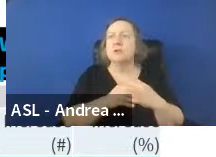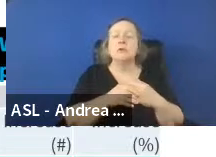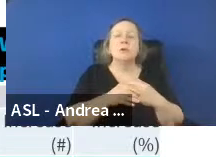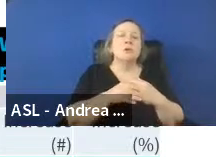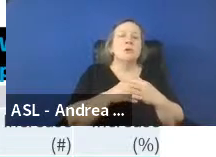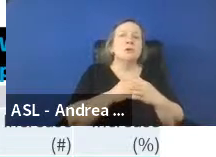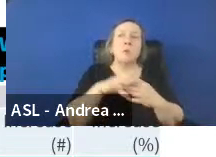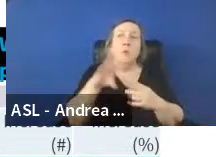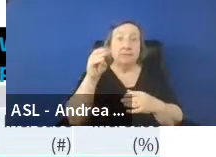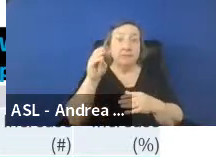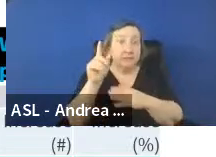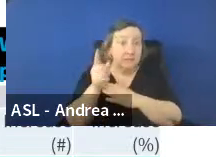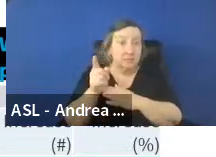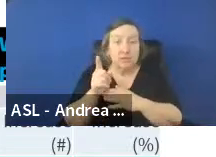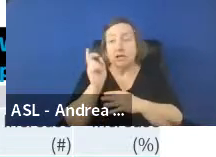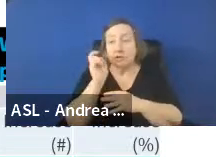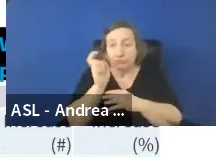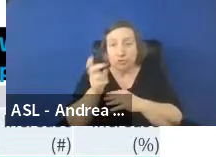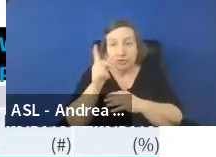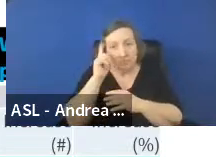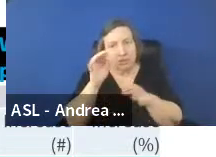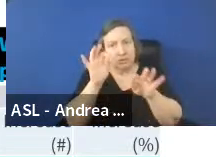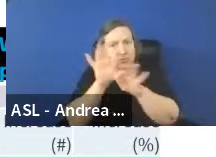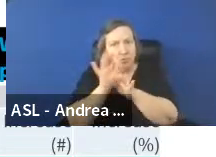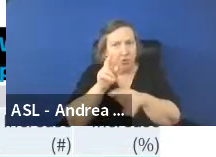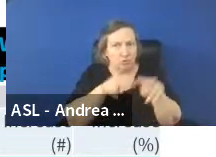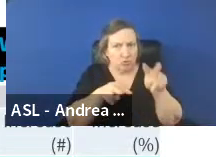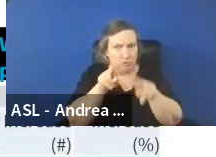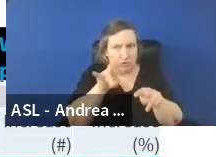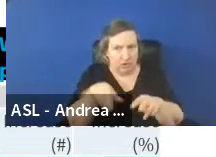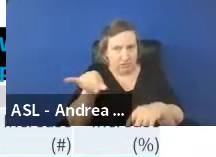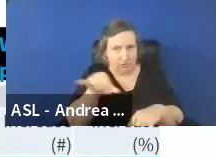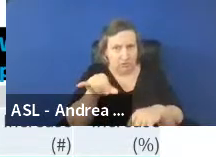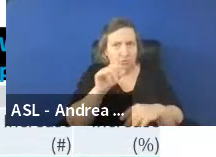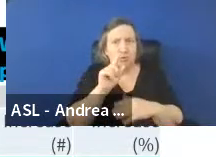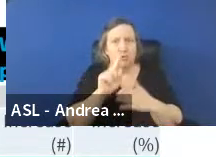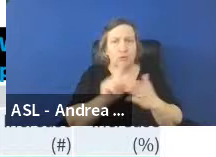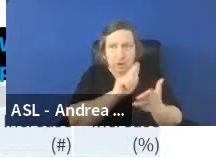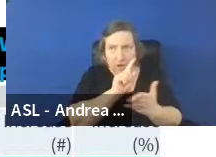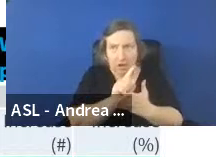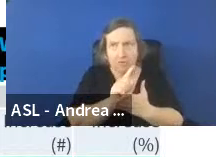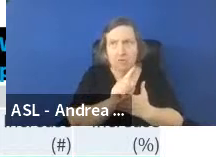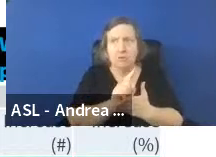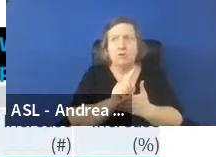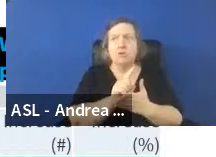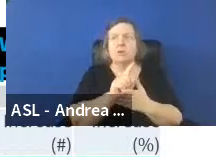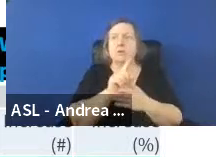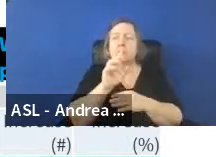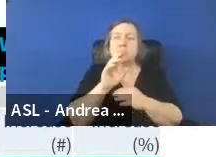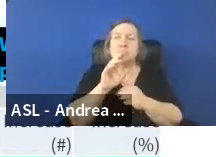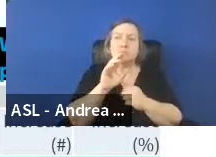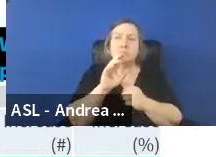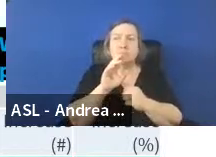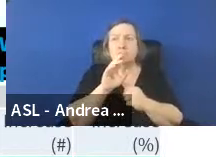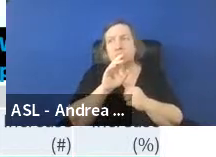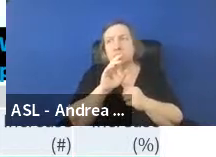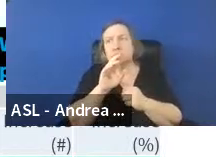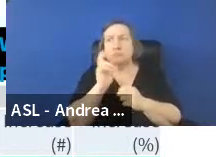60-minute trip, because it's important to look at that as well, an hour transit trip, similar findings,